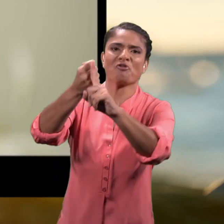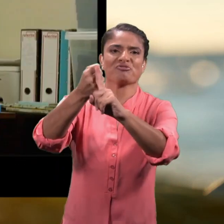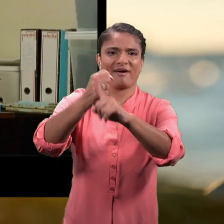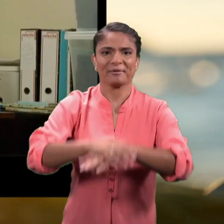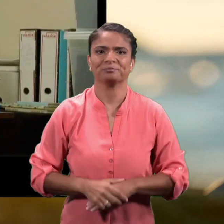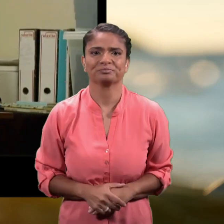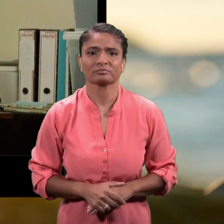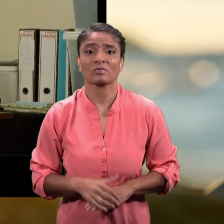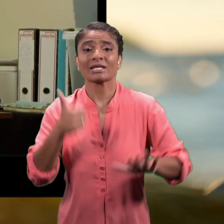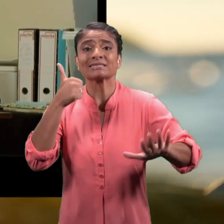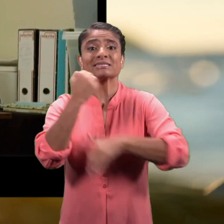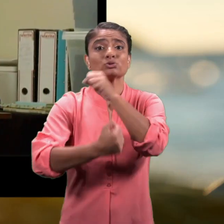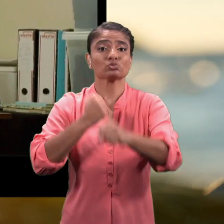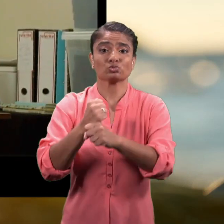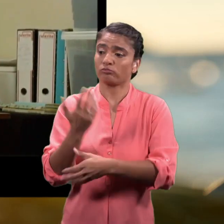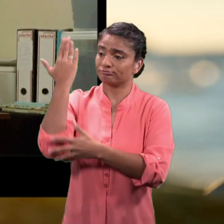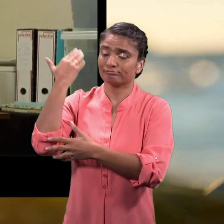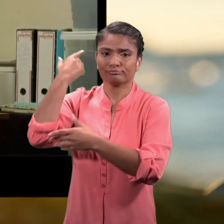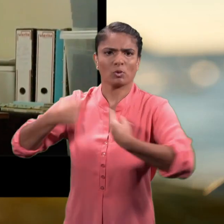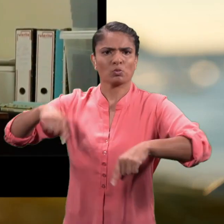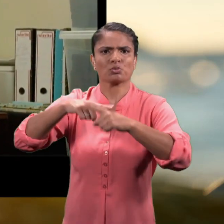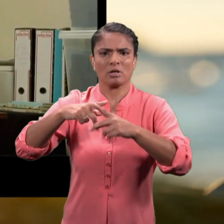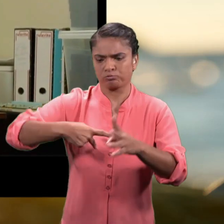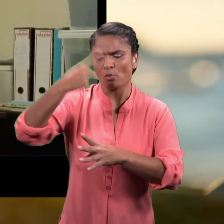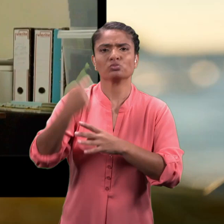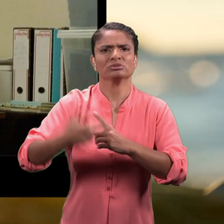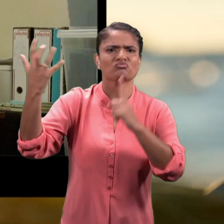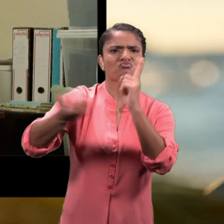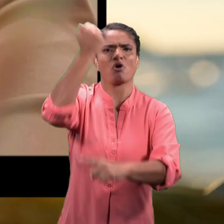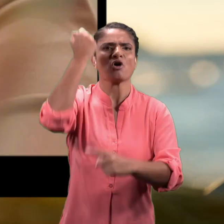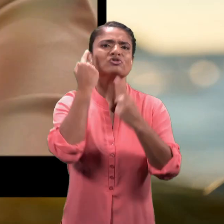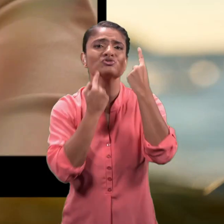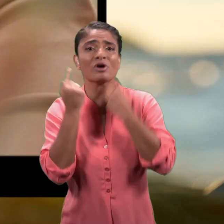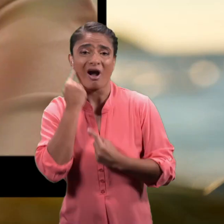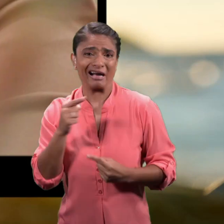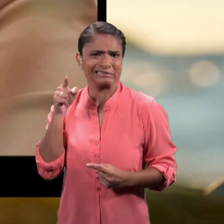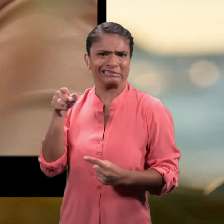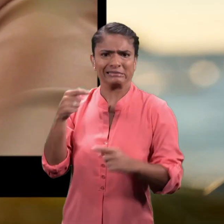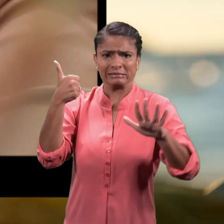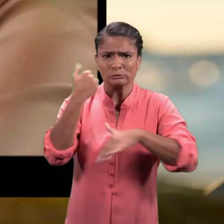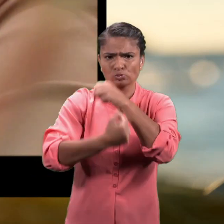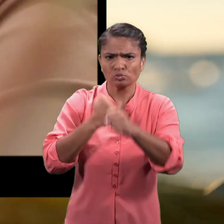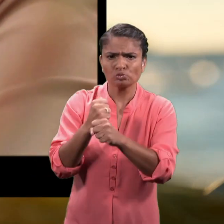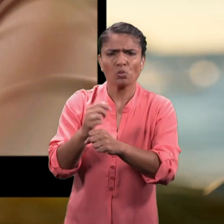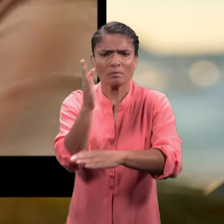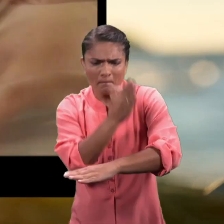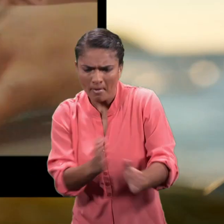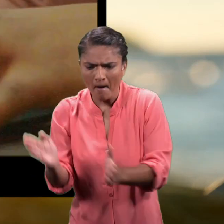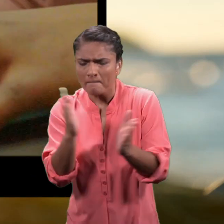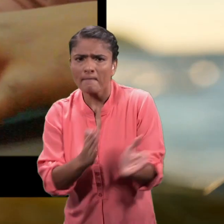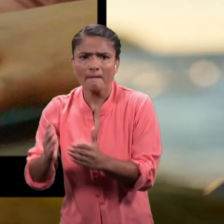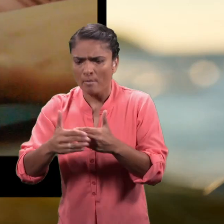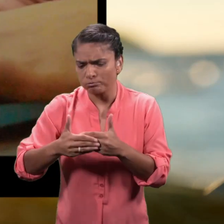warrior. Okay, the campaign ya Rock Scars since I think it's about 6 years, you know, so the